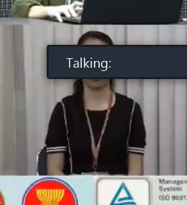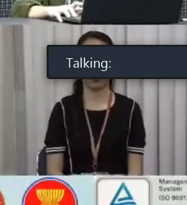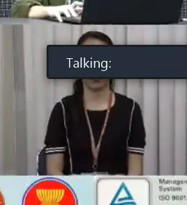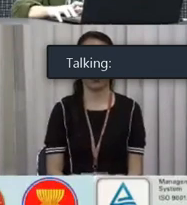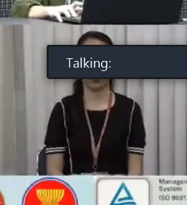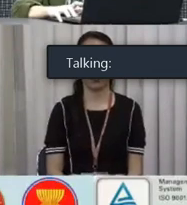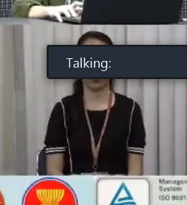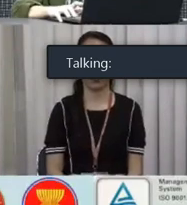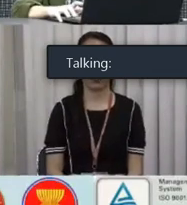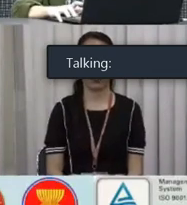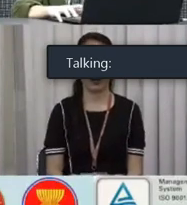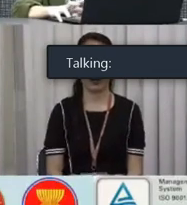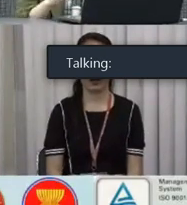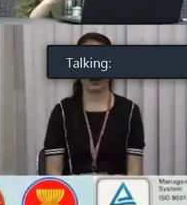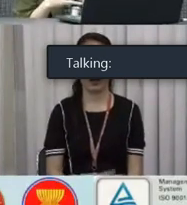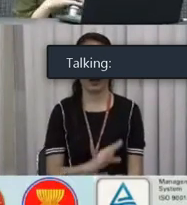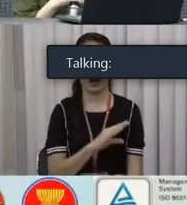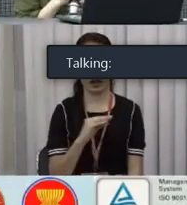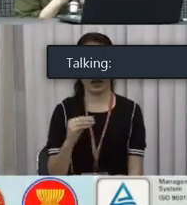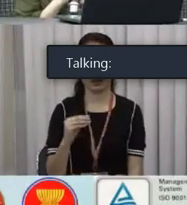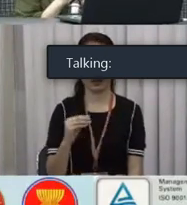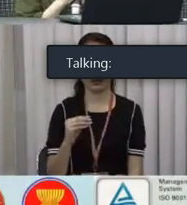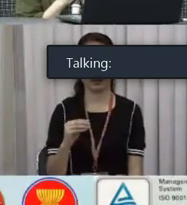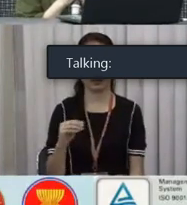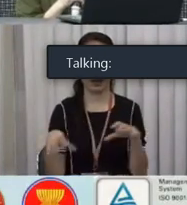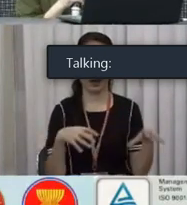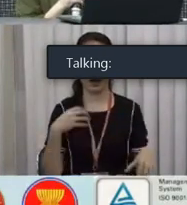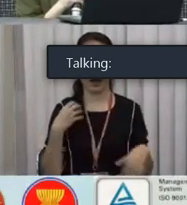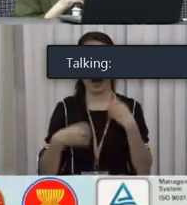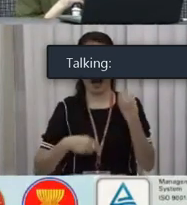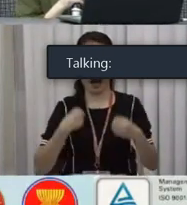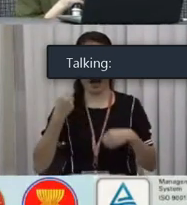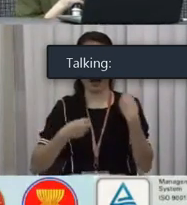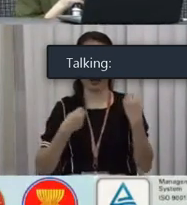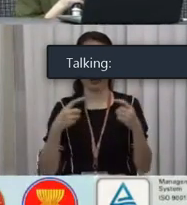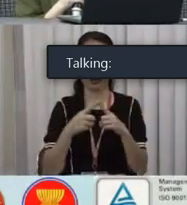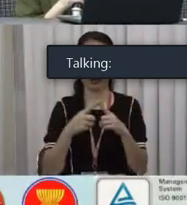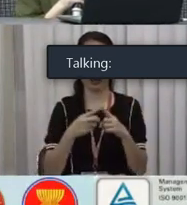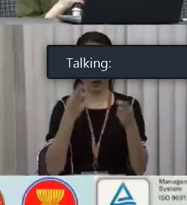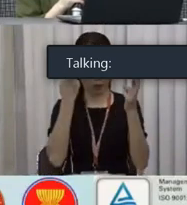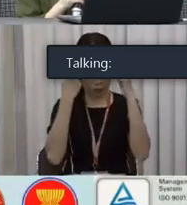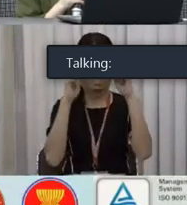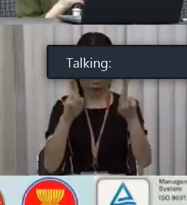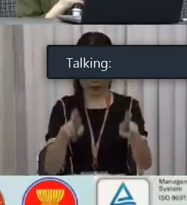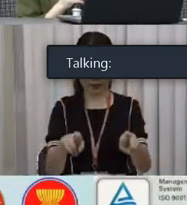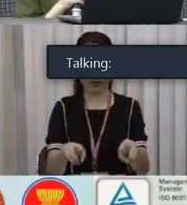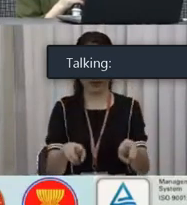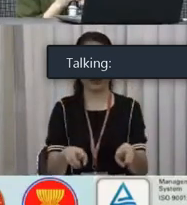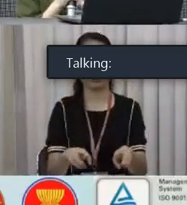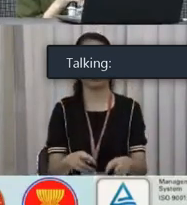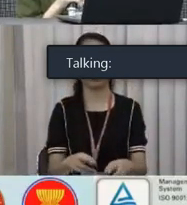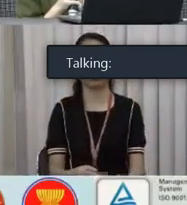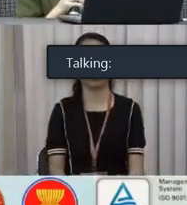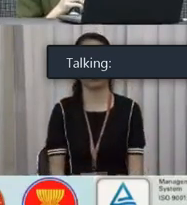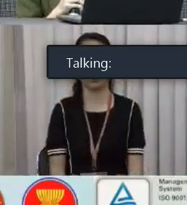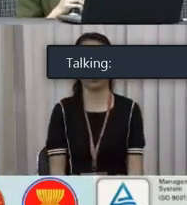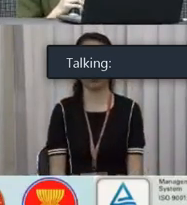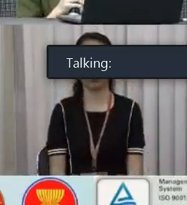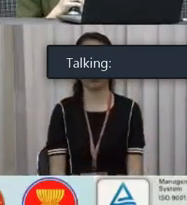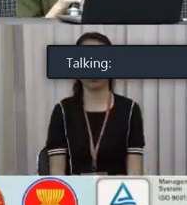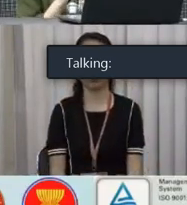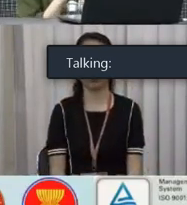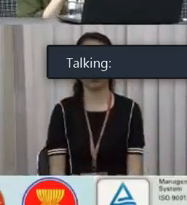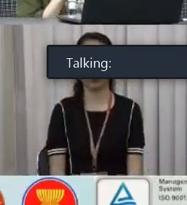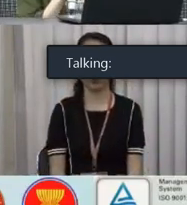make decisions about their career and act to realize it. So, sa career guidance, we have for grade 10